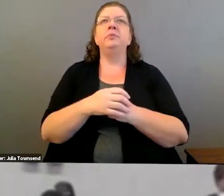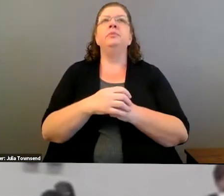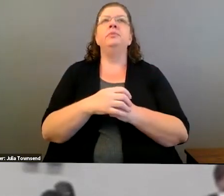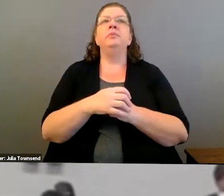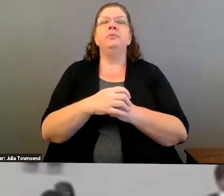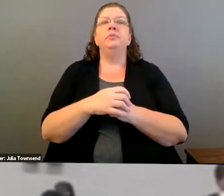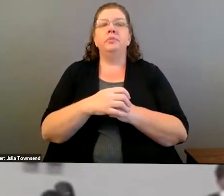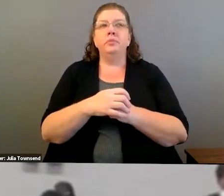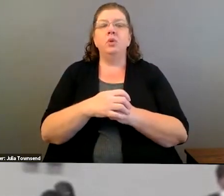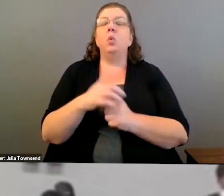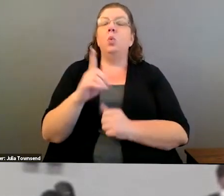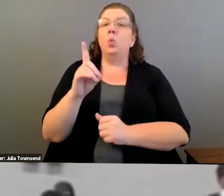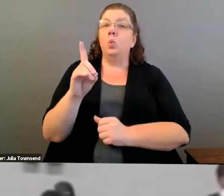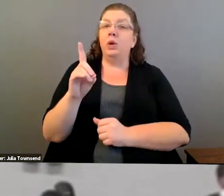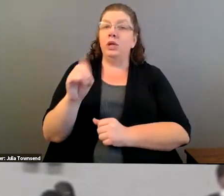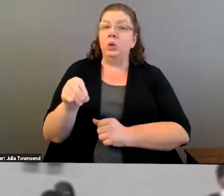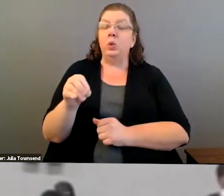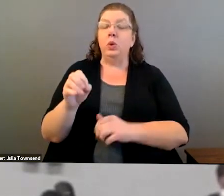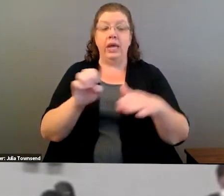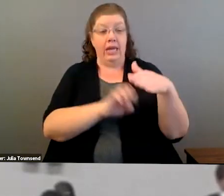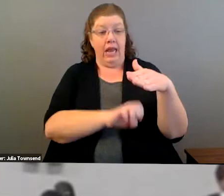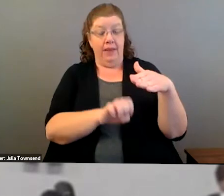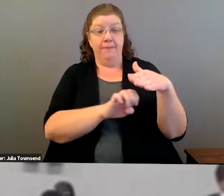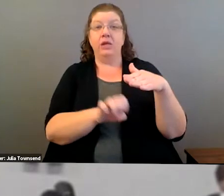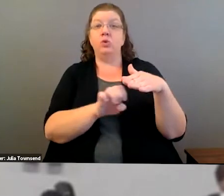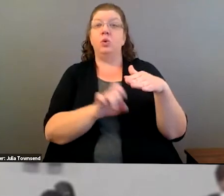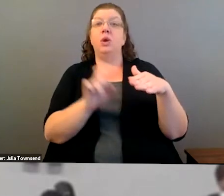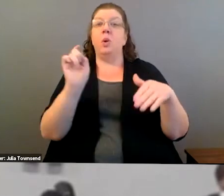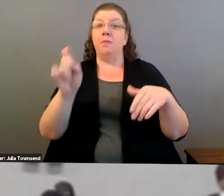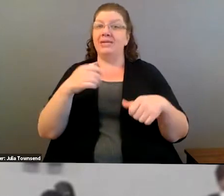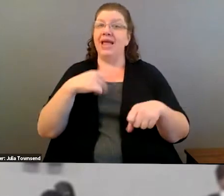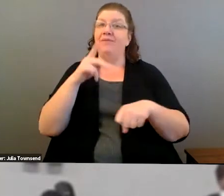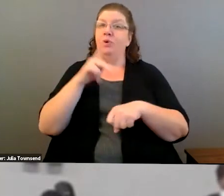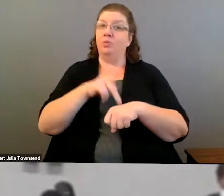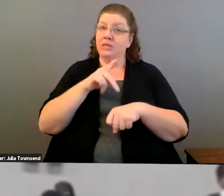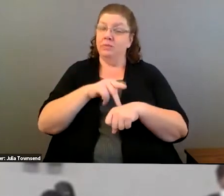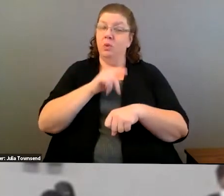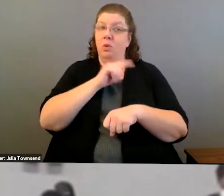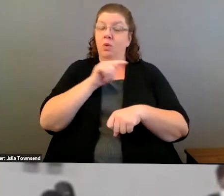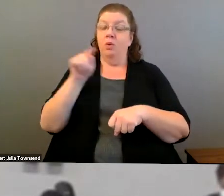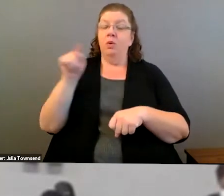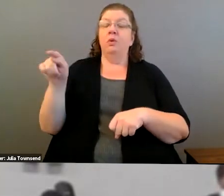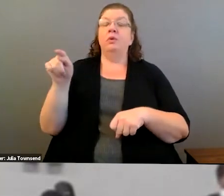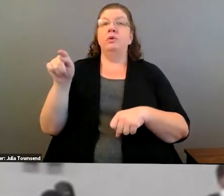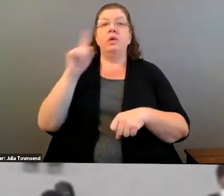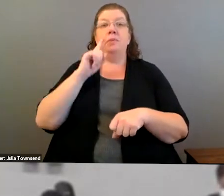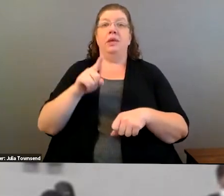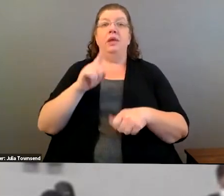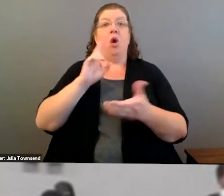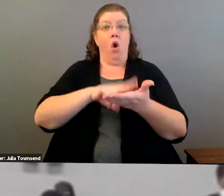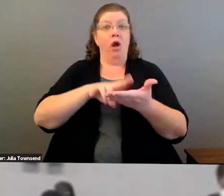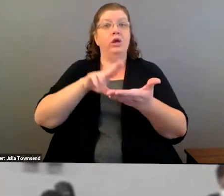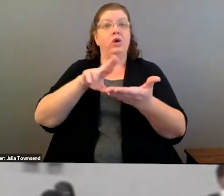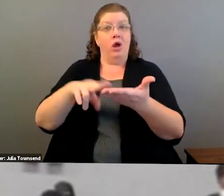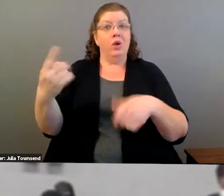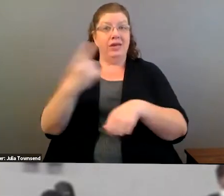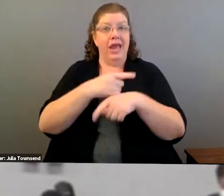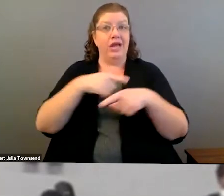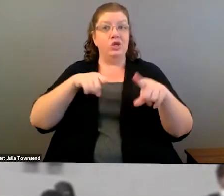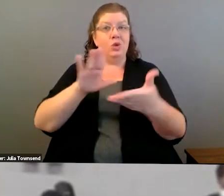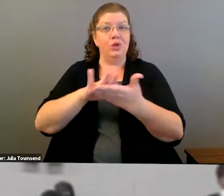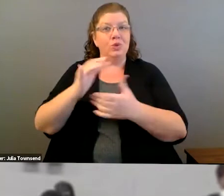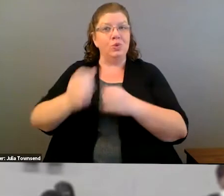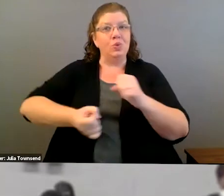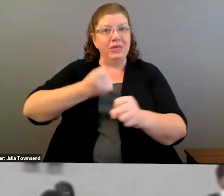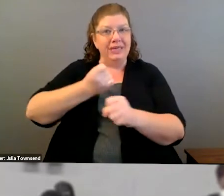We do, in the elementary, we need our principals to be on contract days during the school year